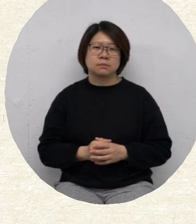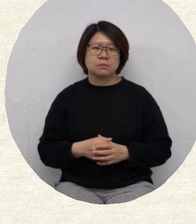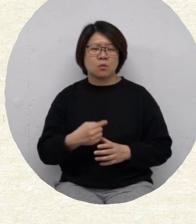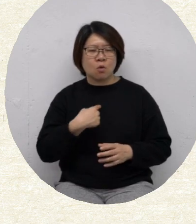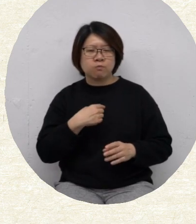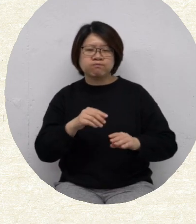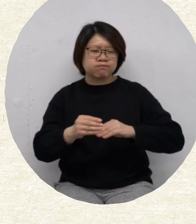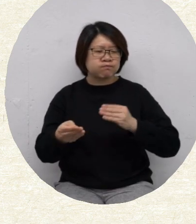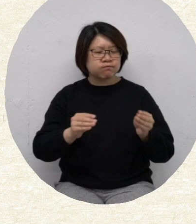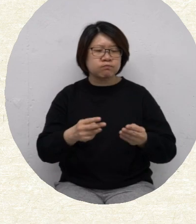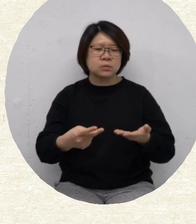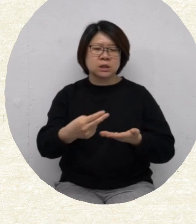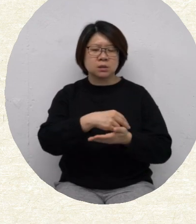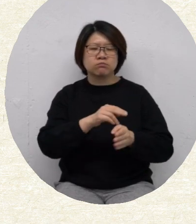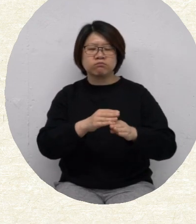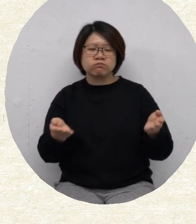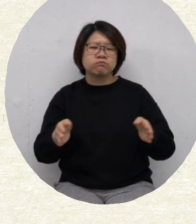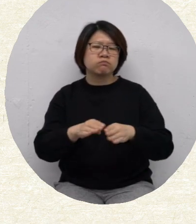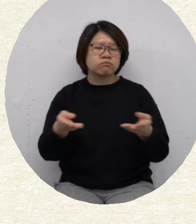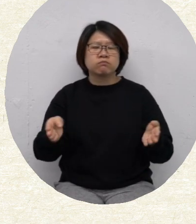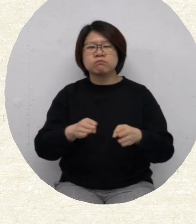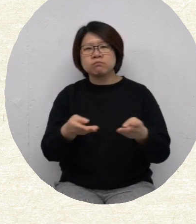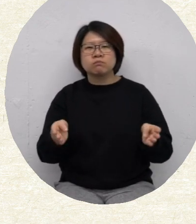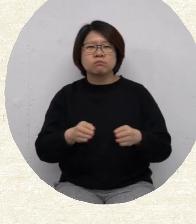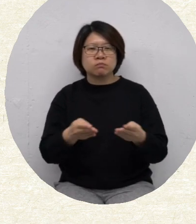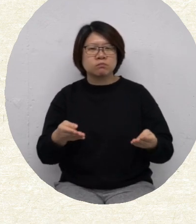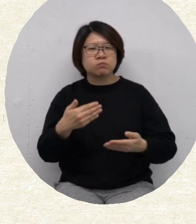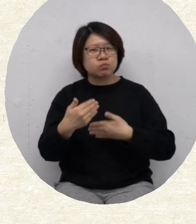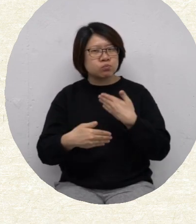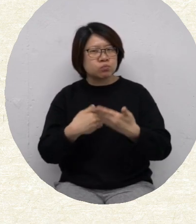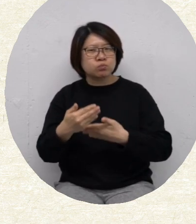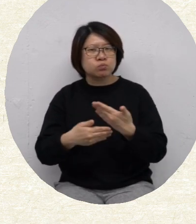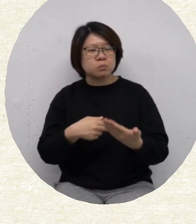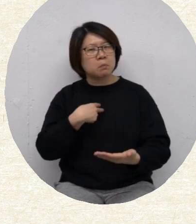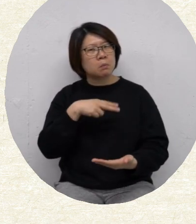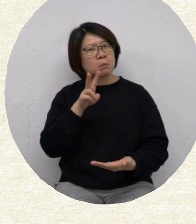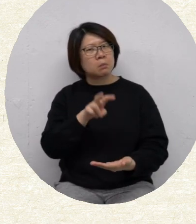down the boxes and other packaging materials to recycle them.